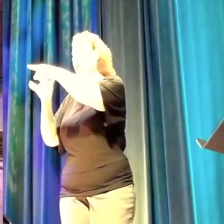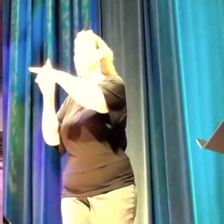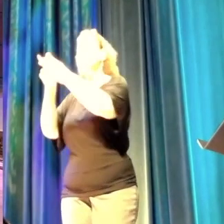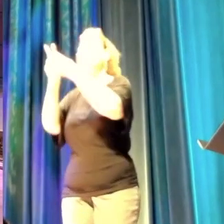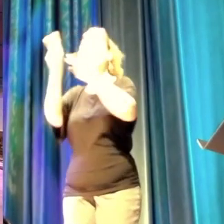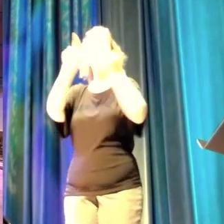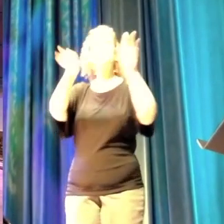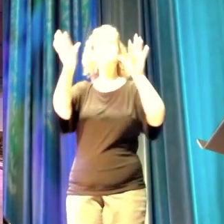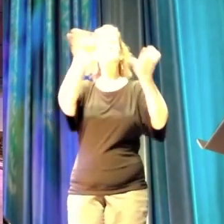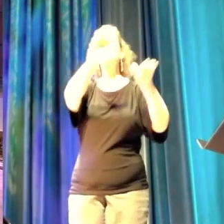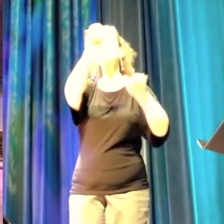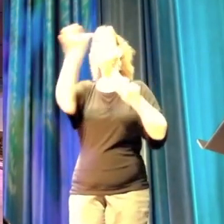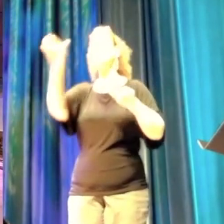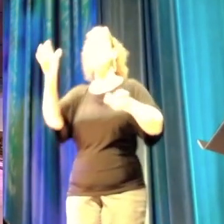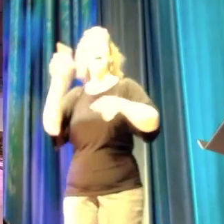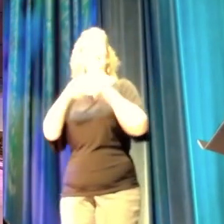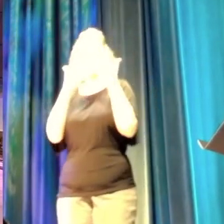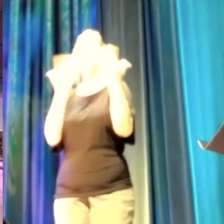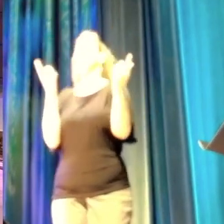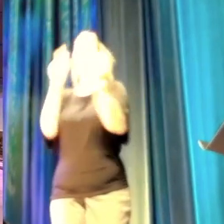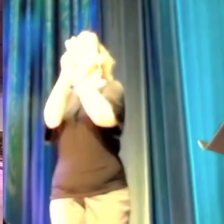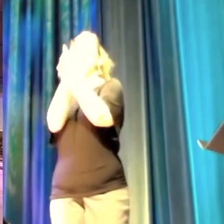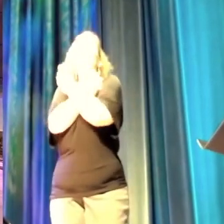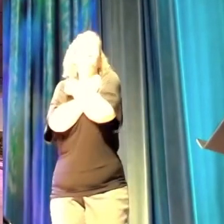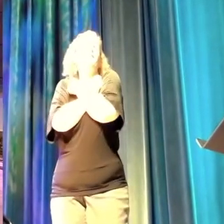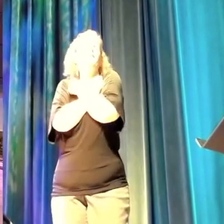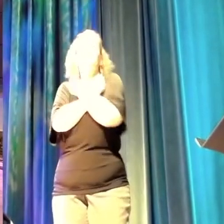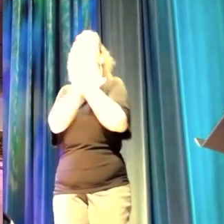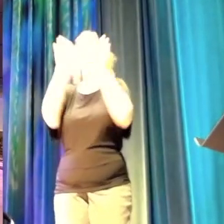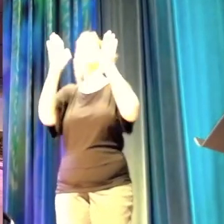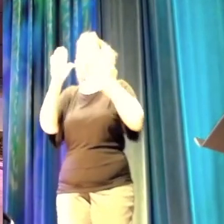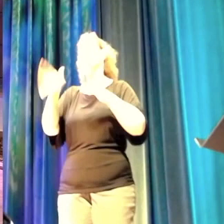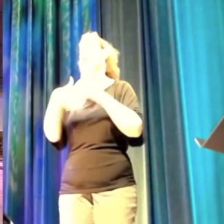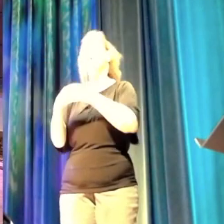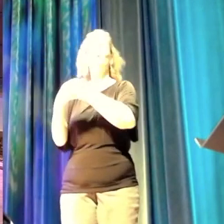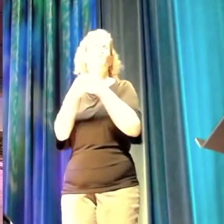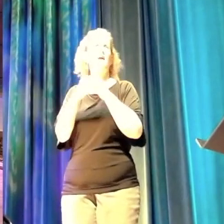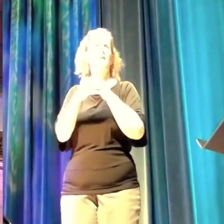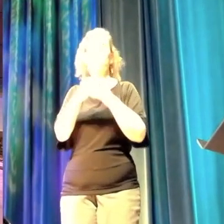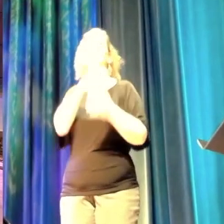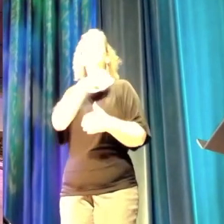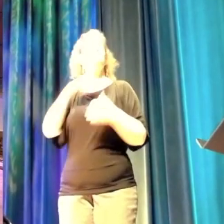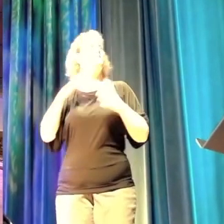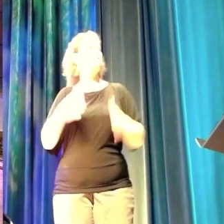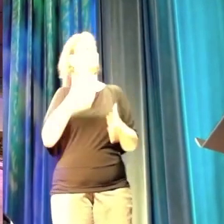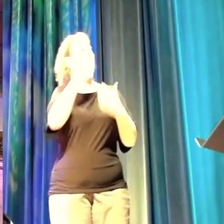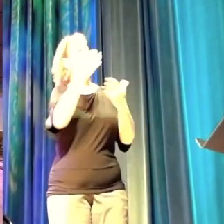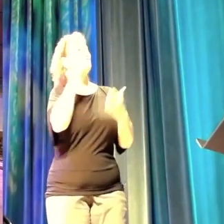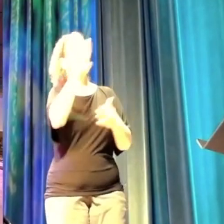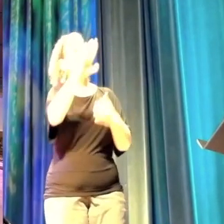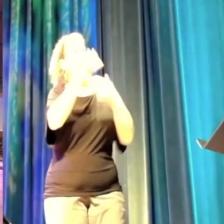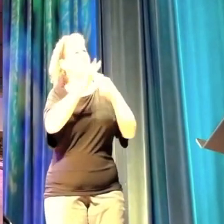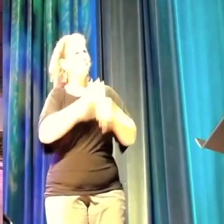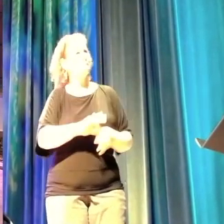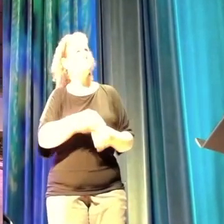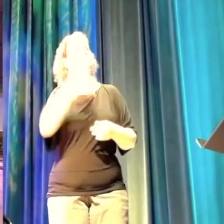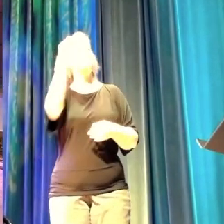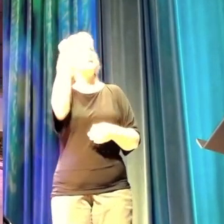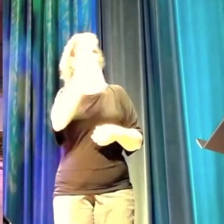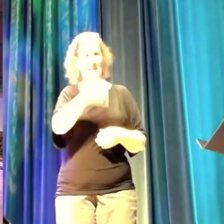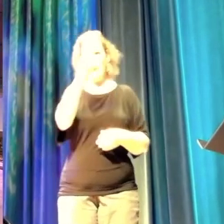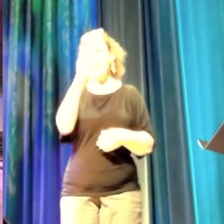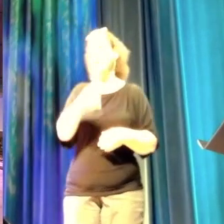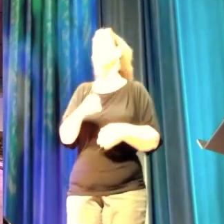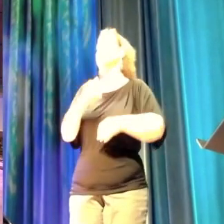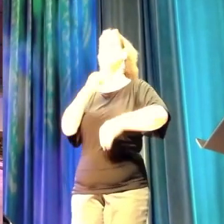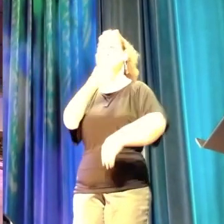can't wait to go and hug. It's great that we're all together. Commissioner, thanks for your words, and yes, it is all